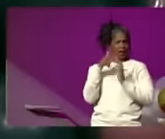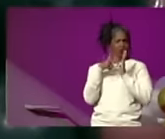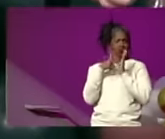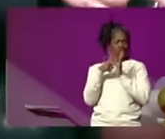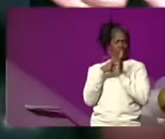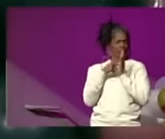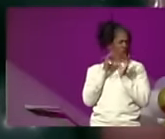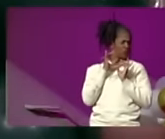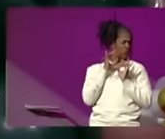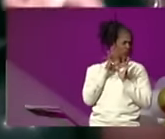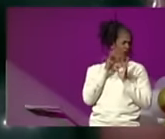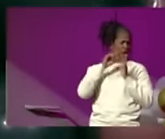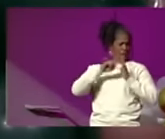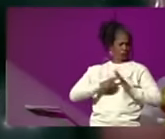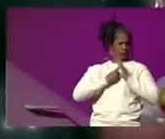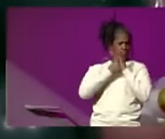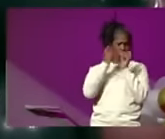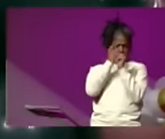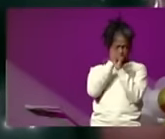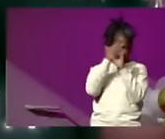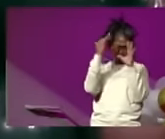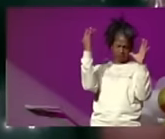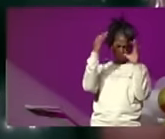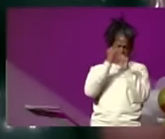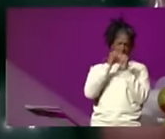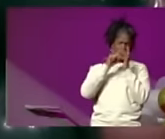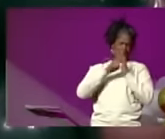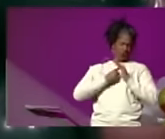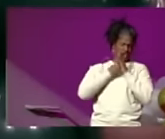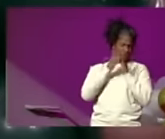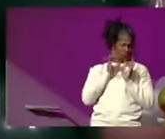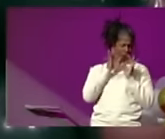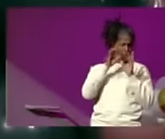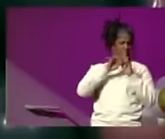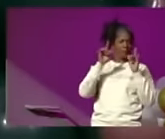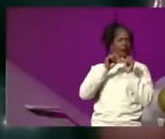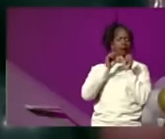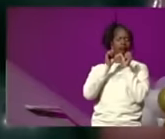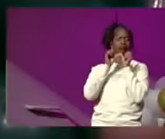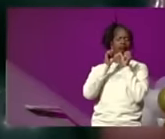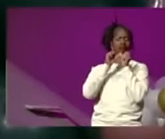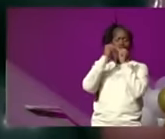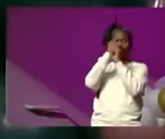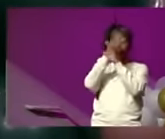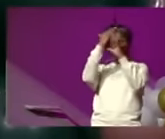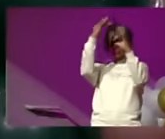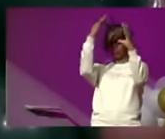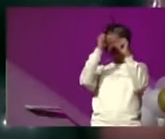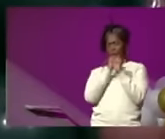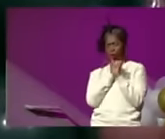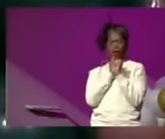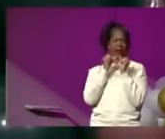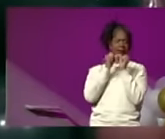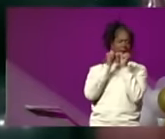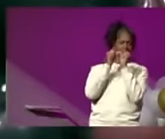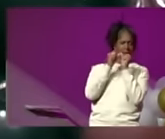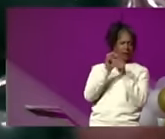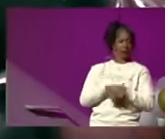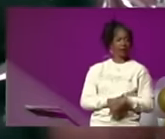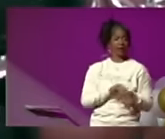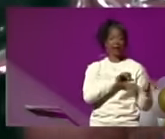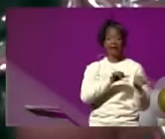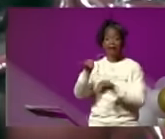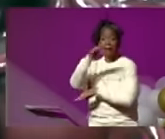because the dream was more powerful than the nightmare. How do you think we made it as a people? We made